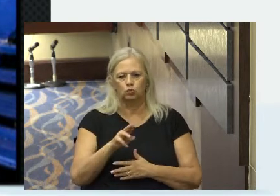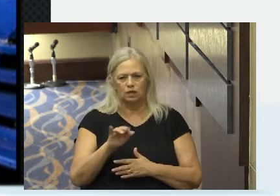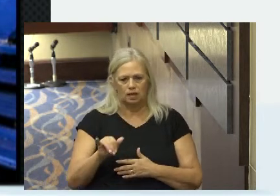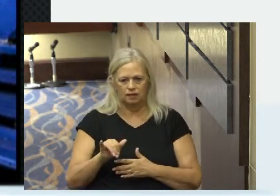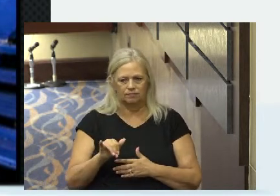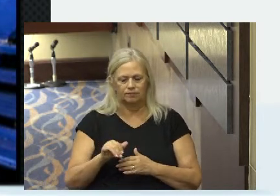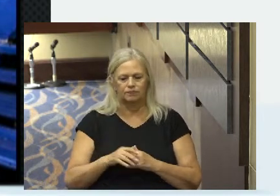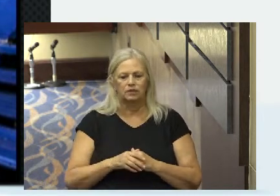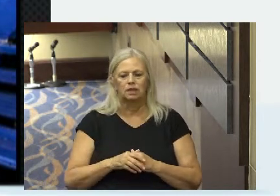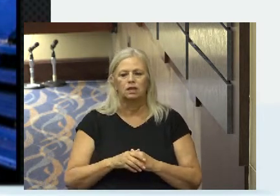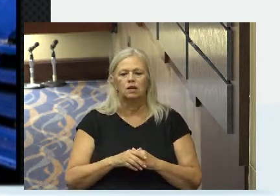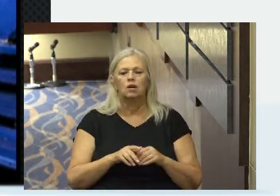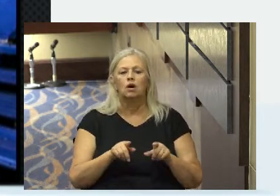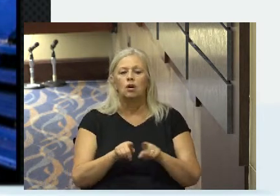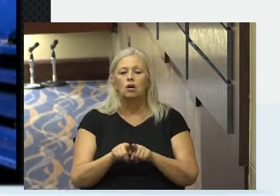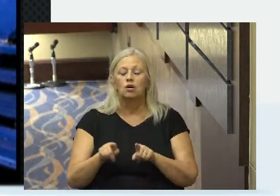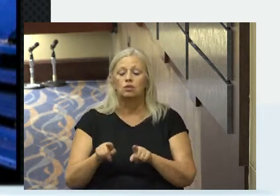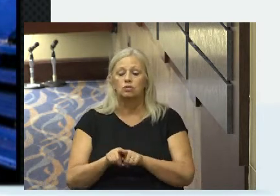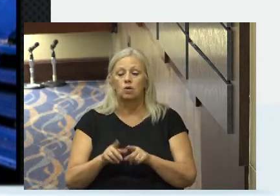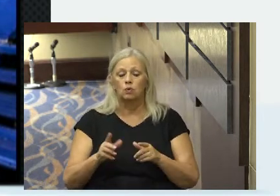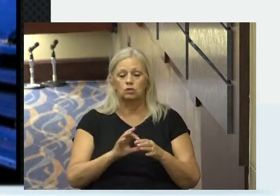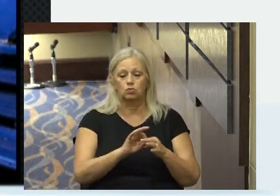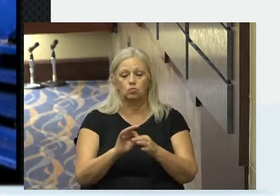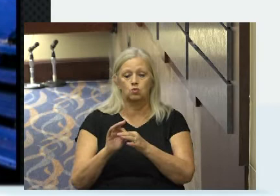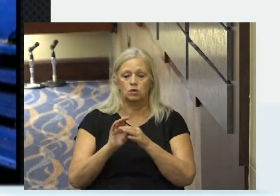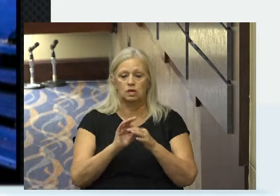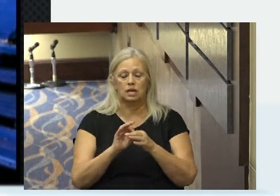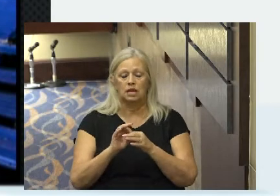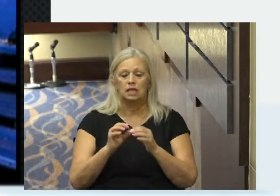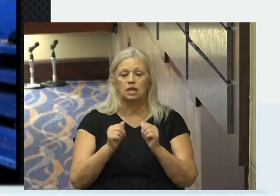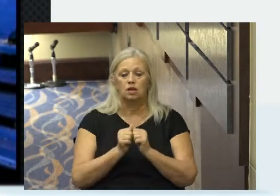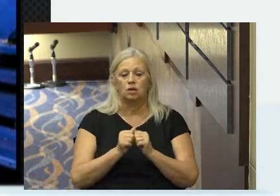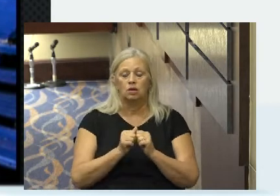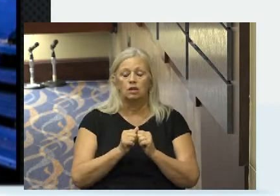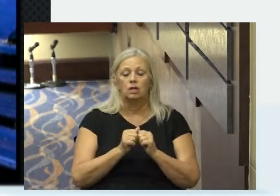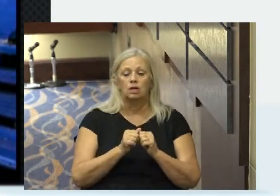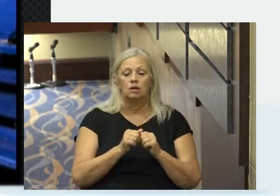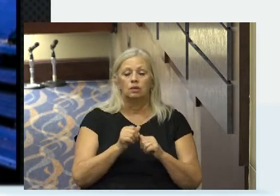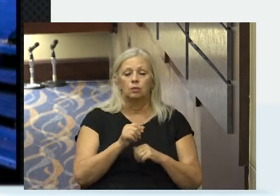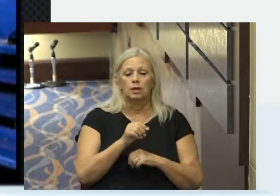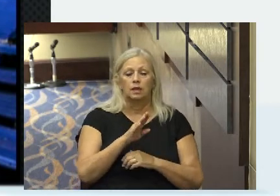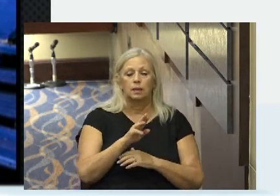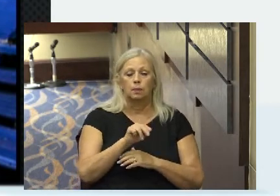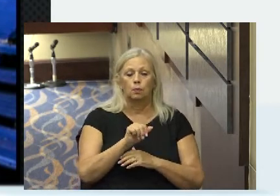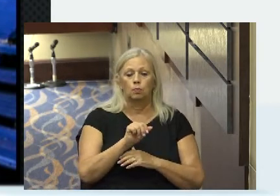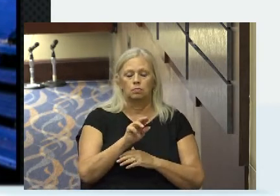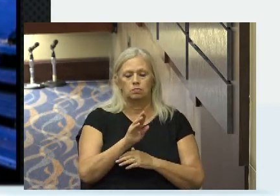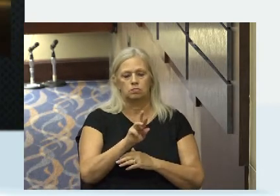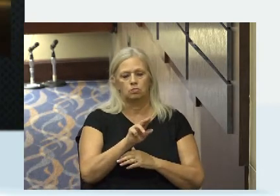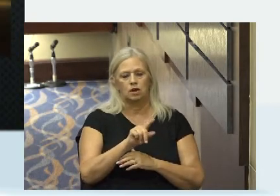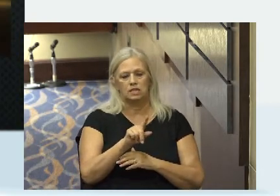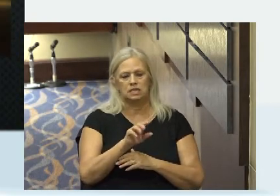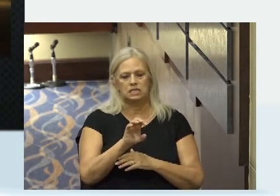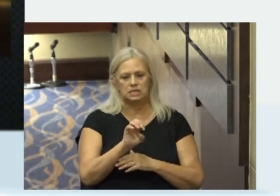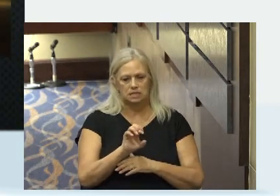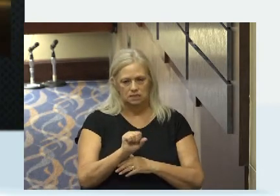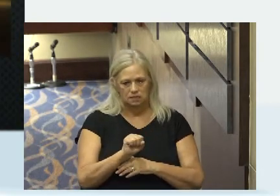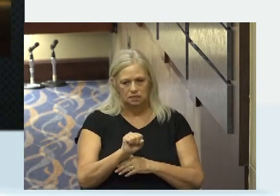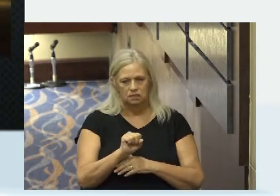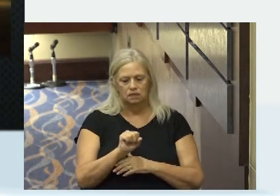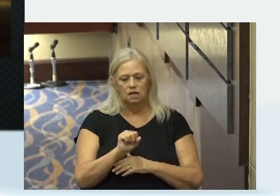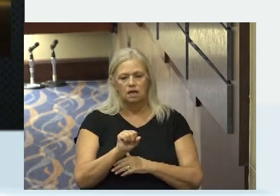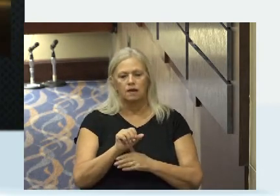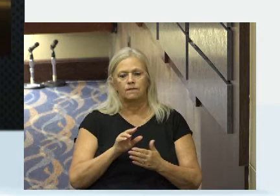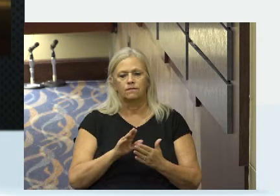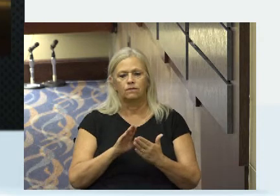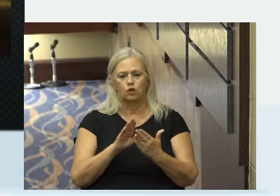be possible to coordinate the lighting with the lighting on the Brazos River frontage road bridges as well. So